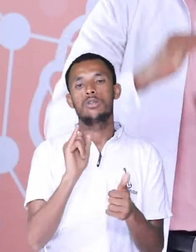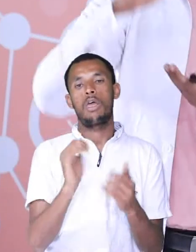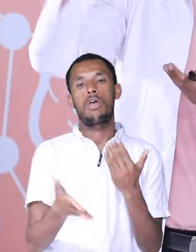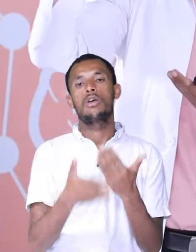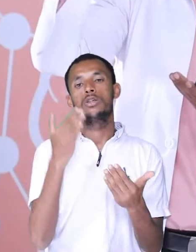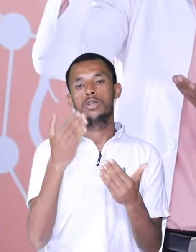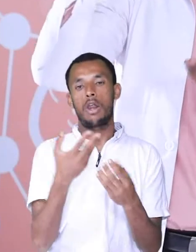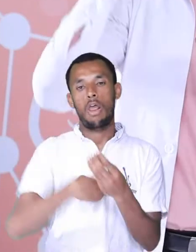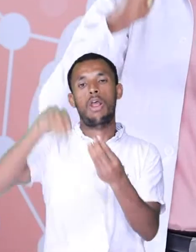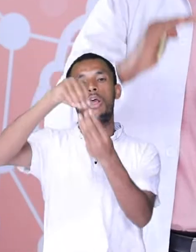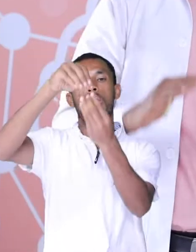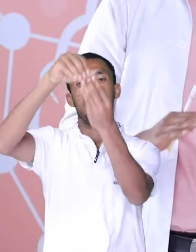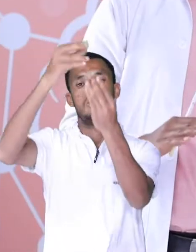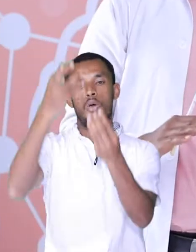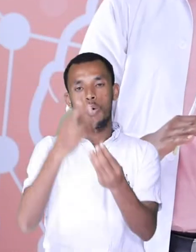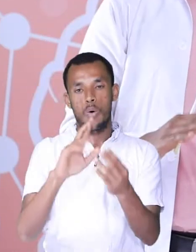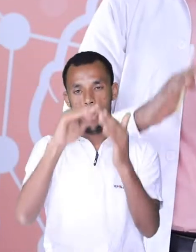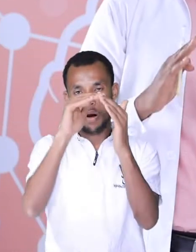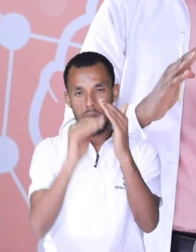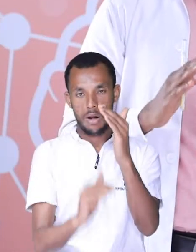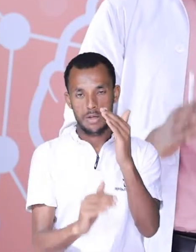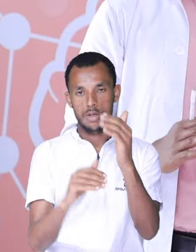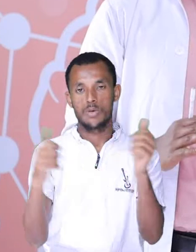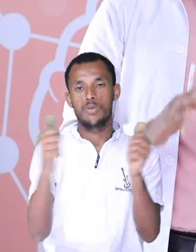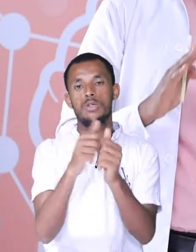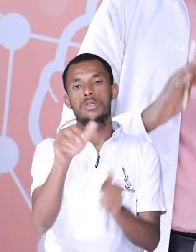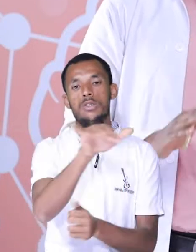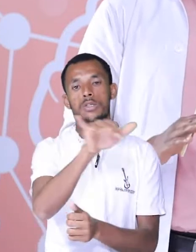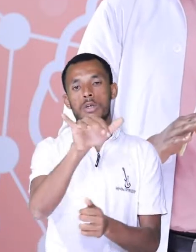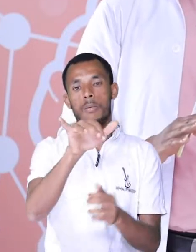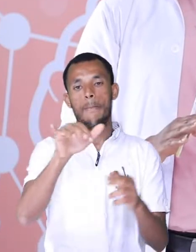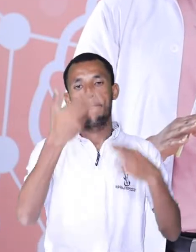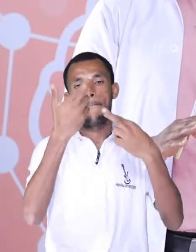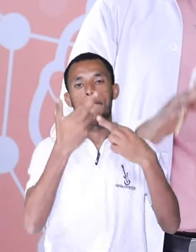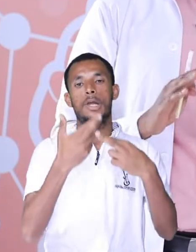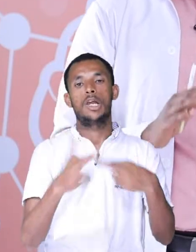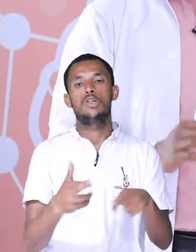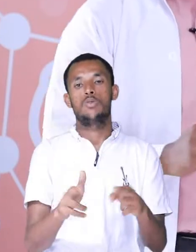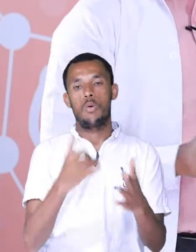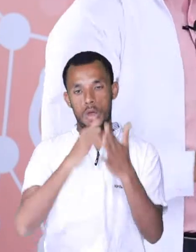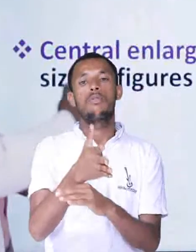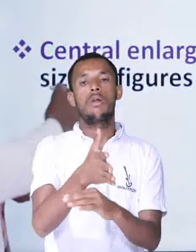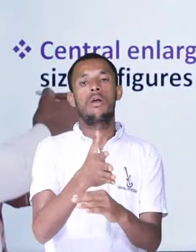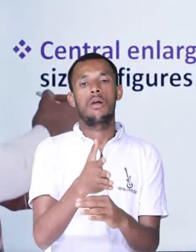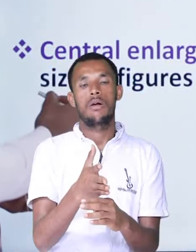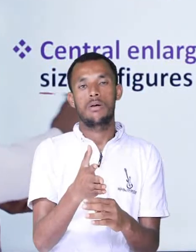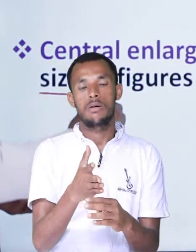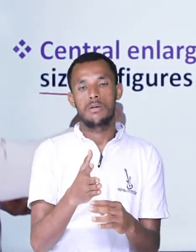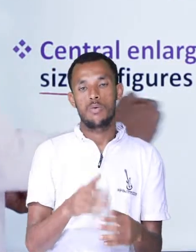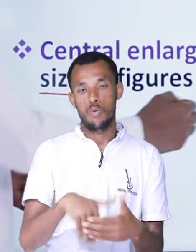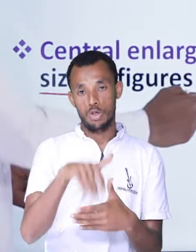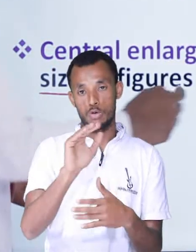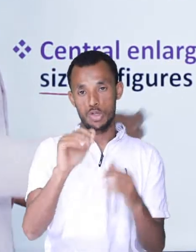either increasing or decreasing with the same ratio. That means this